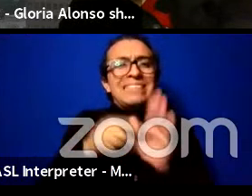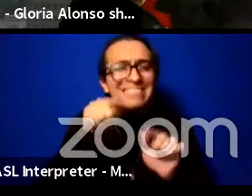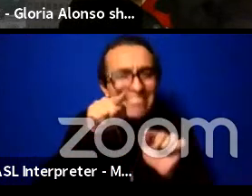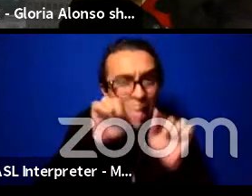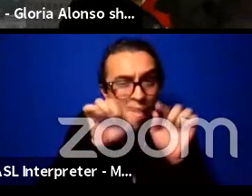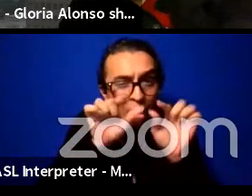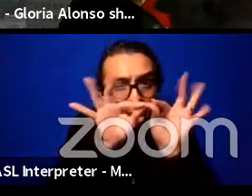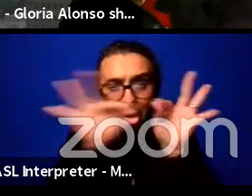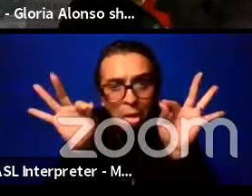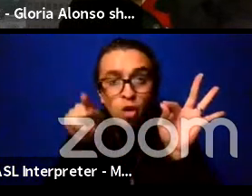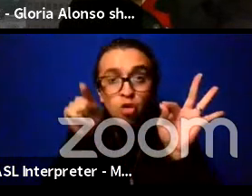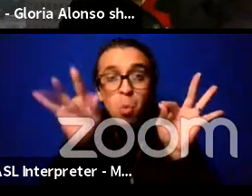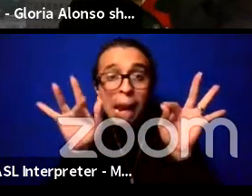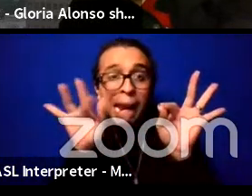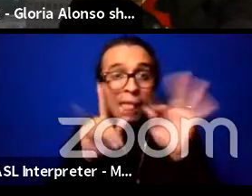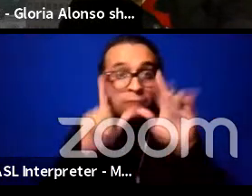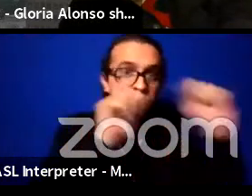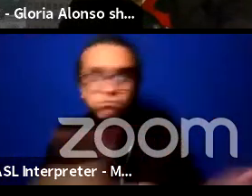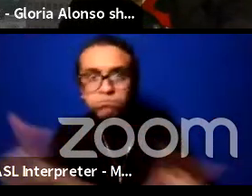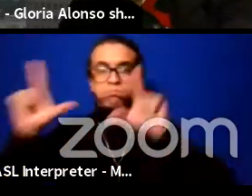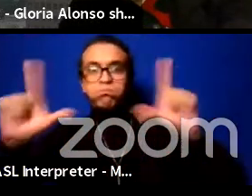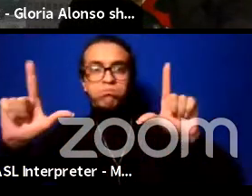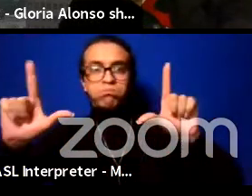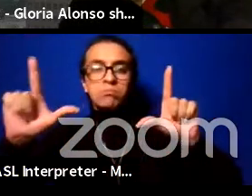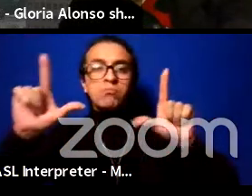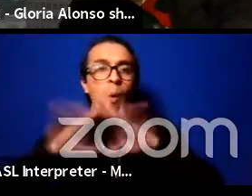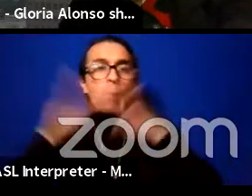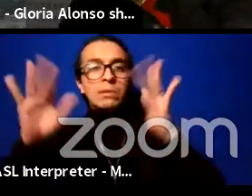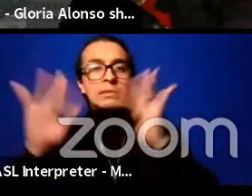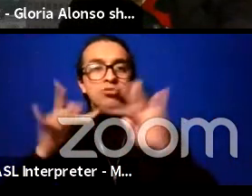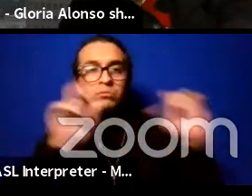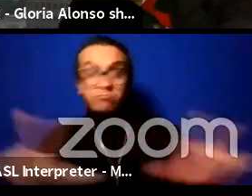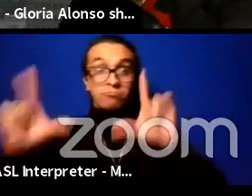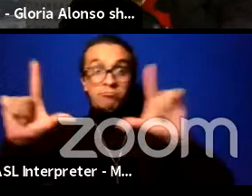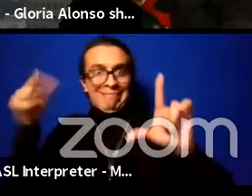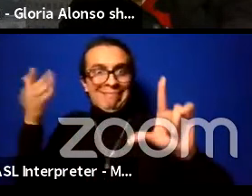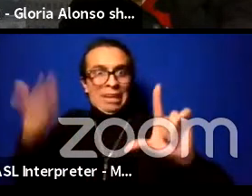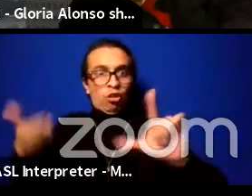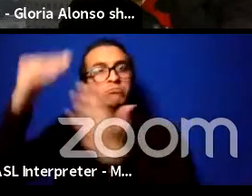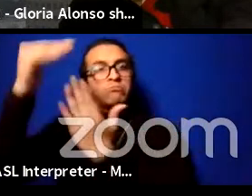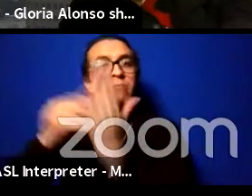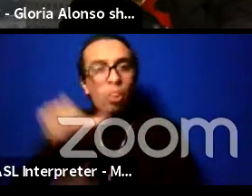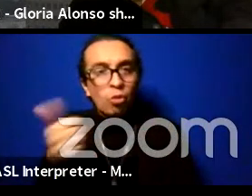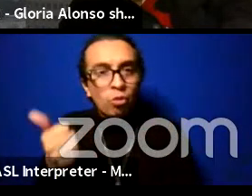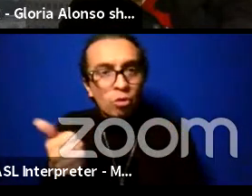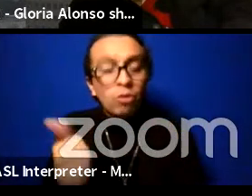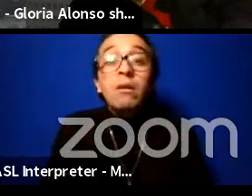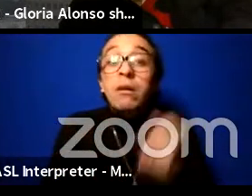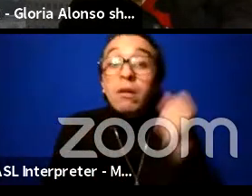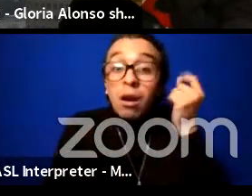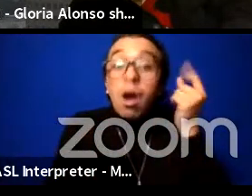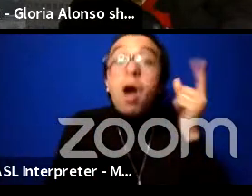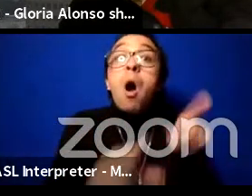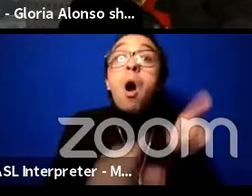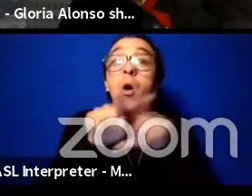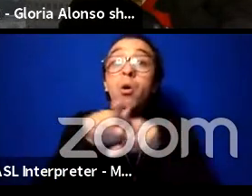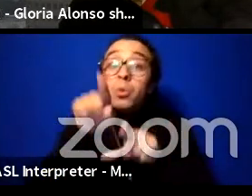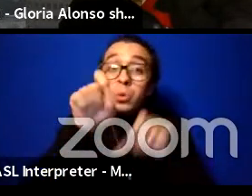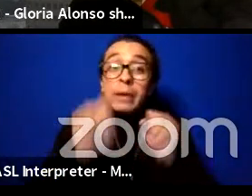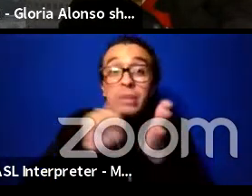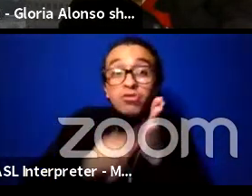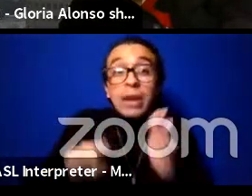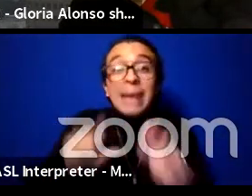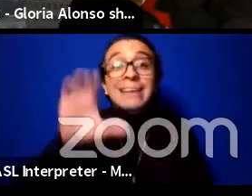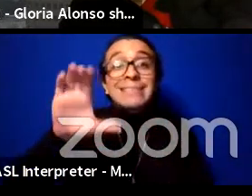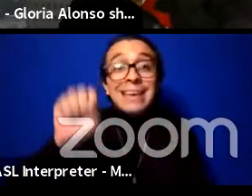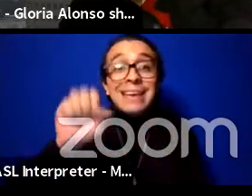measures for each subcommittee. Alternatively, you can also go on your CSC site,